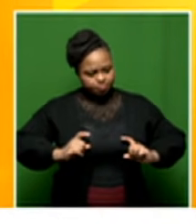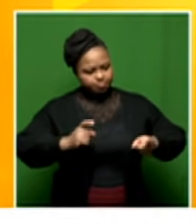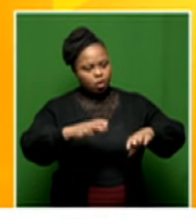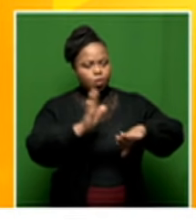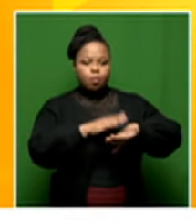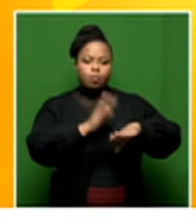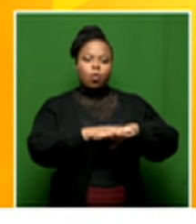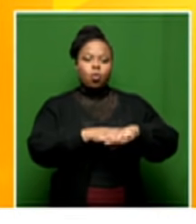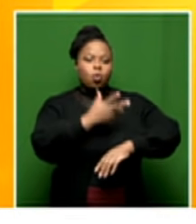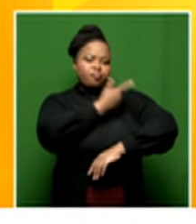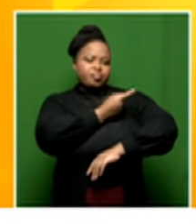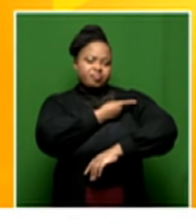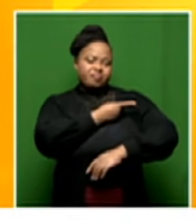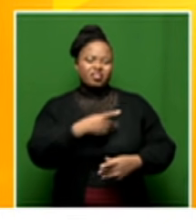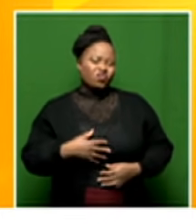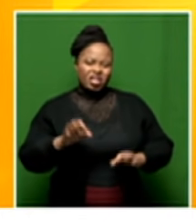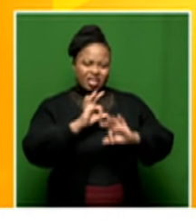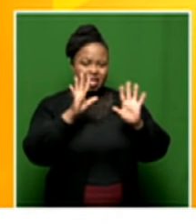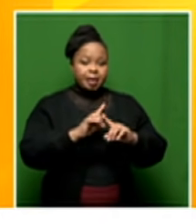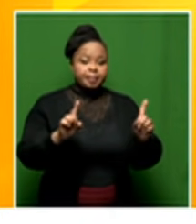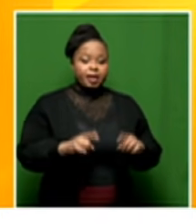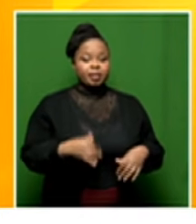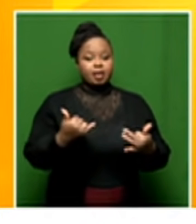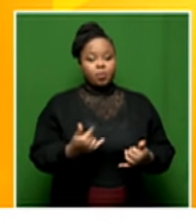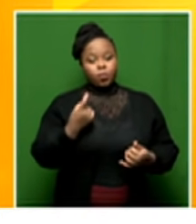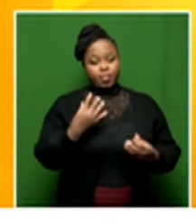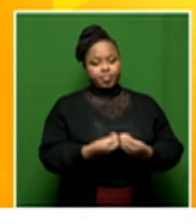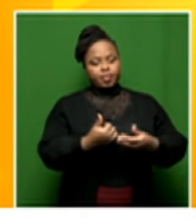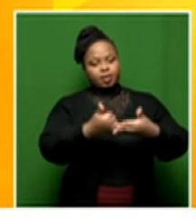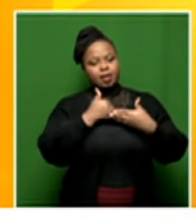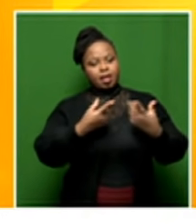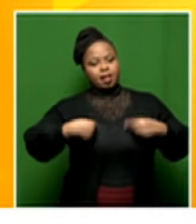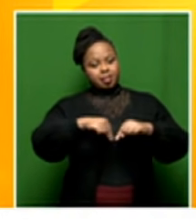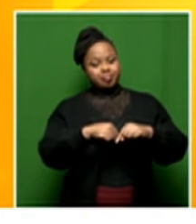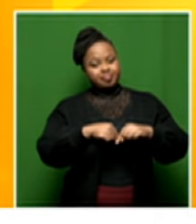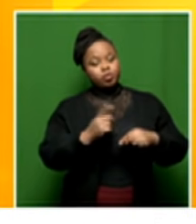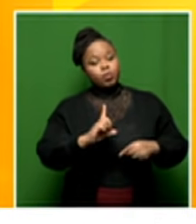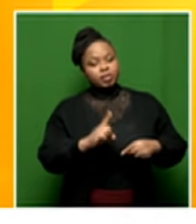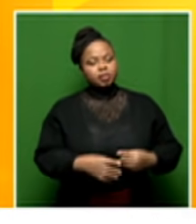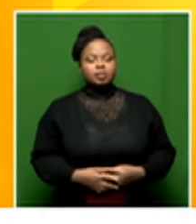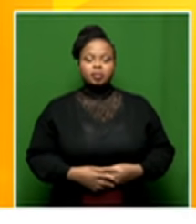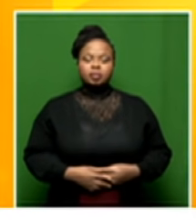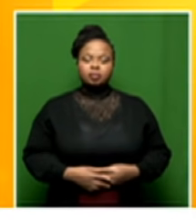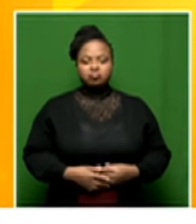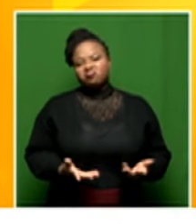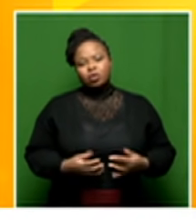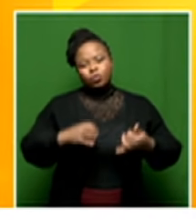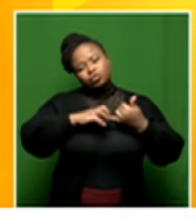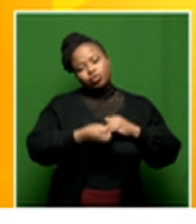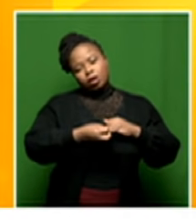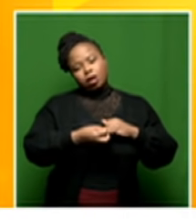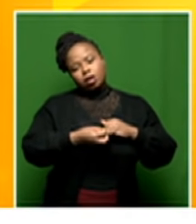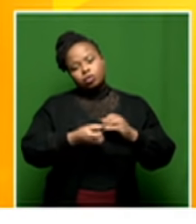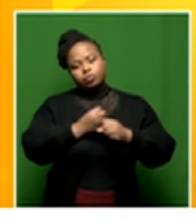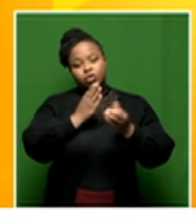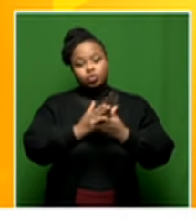Minister of Health has been quite clear about that. But I think what has really been helpful, at least from my perspective, is the fact that we are trying to cover